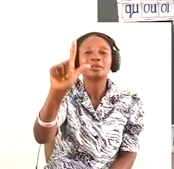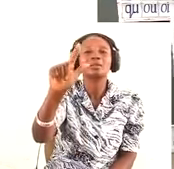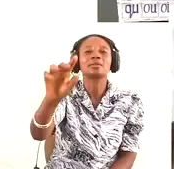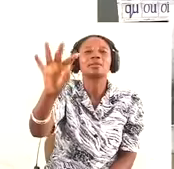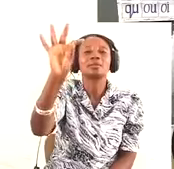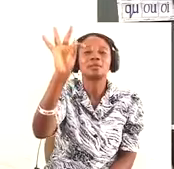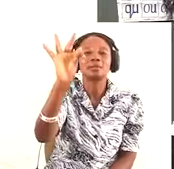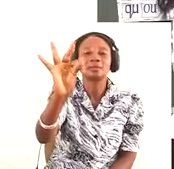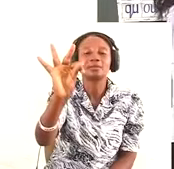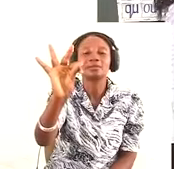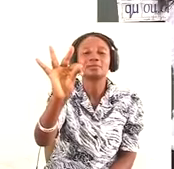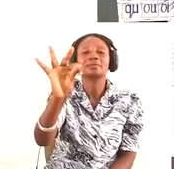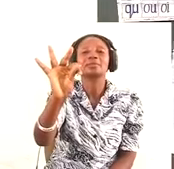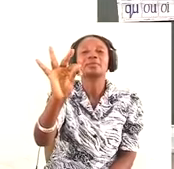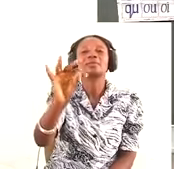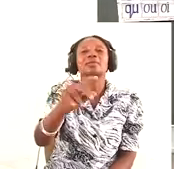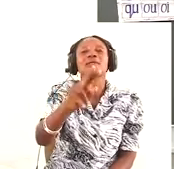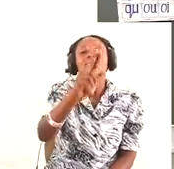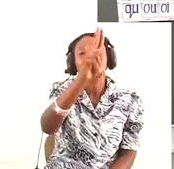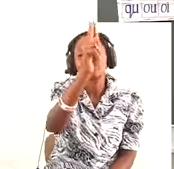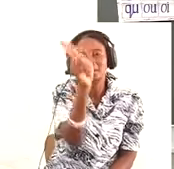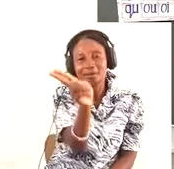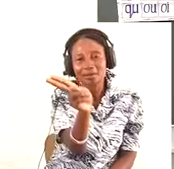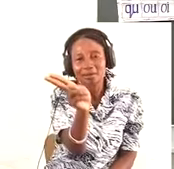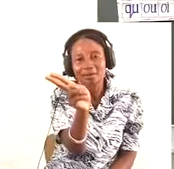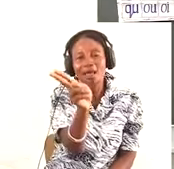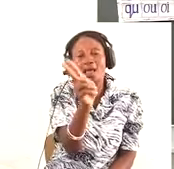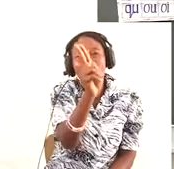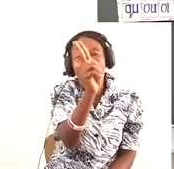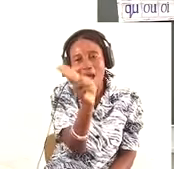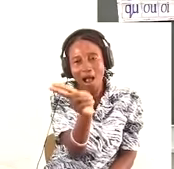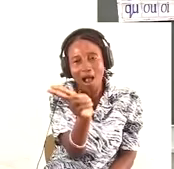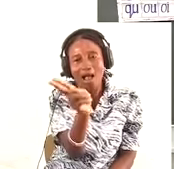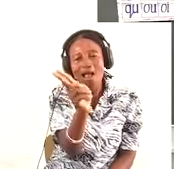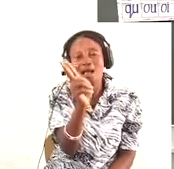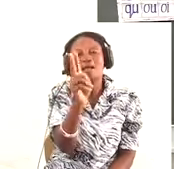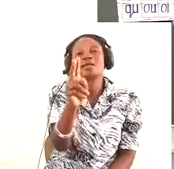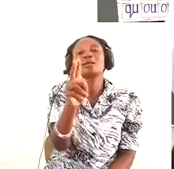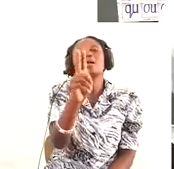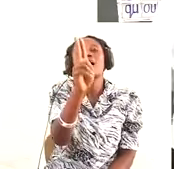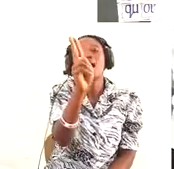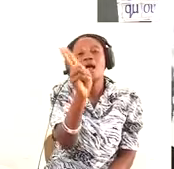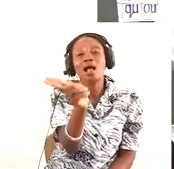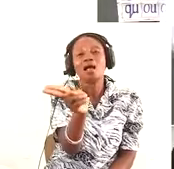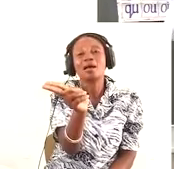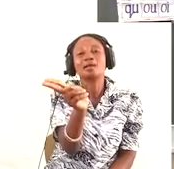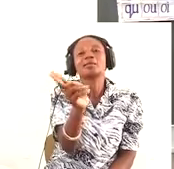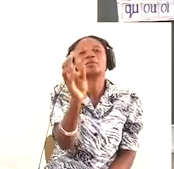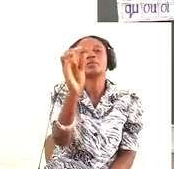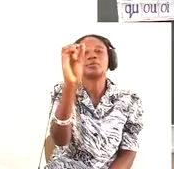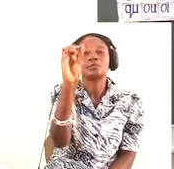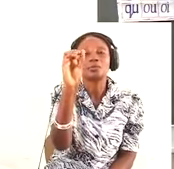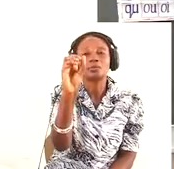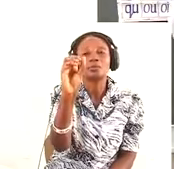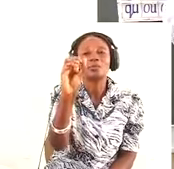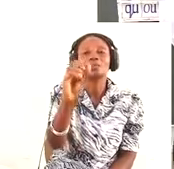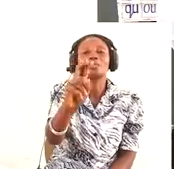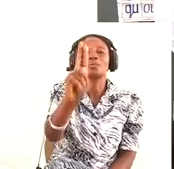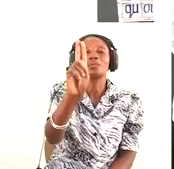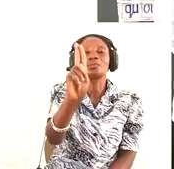Half. What is the sound? What is the sound? As in what?